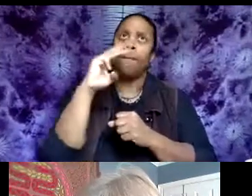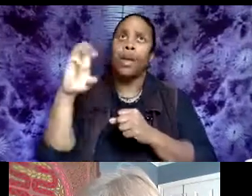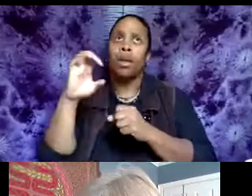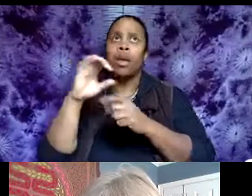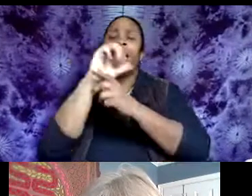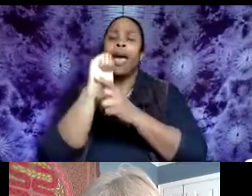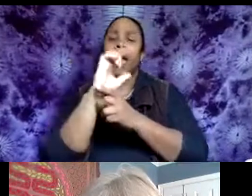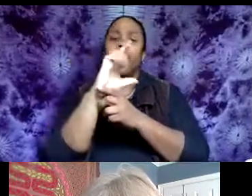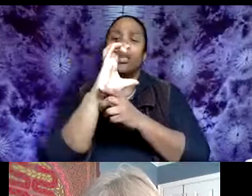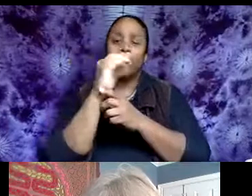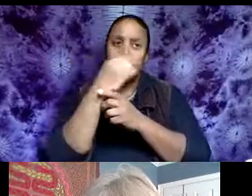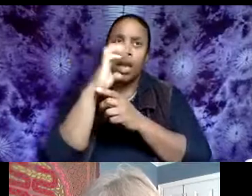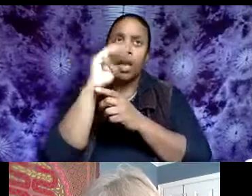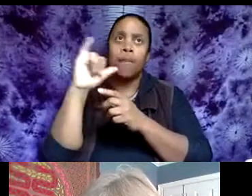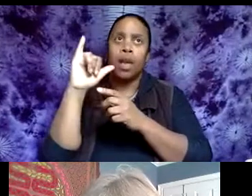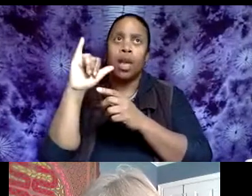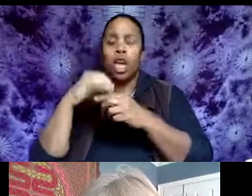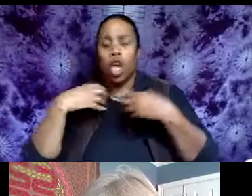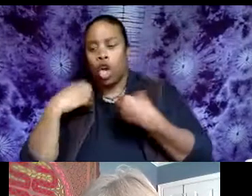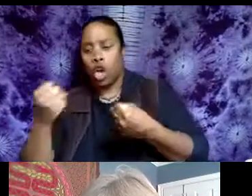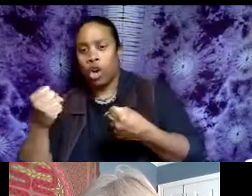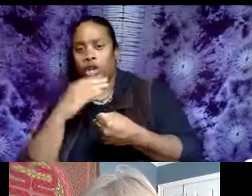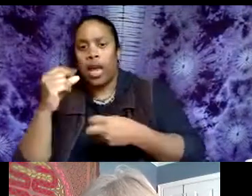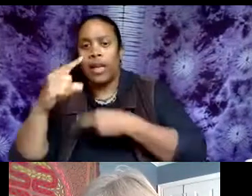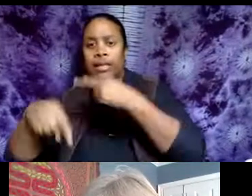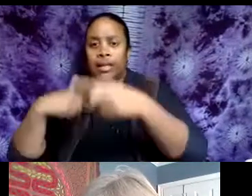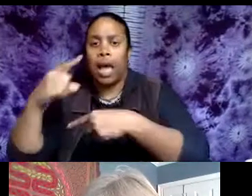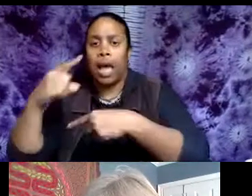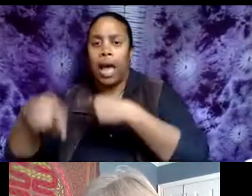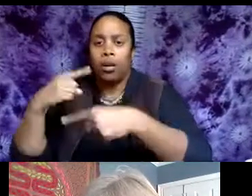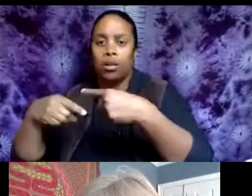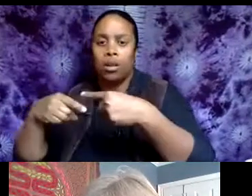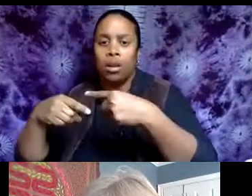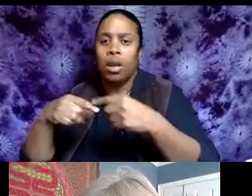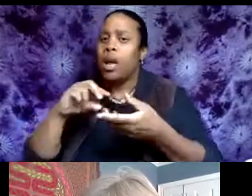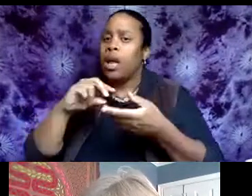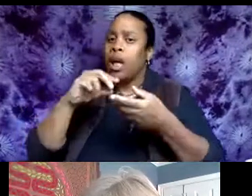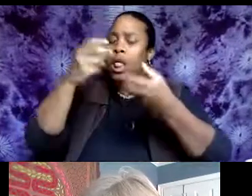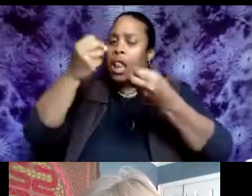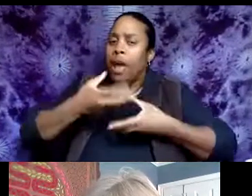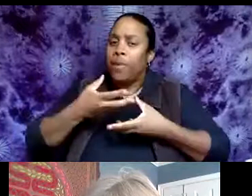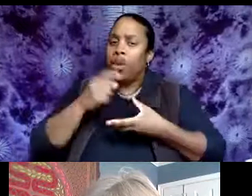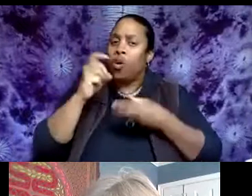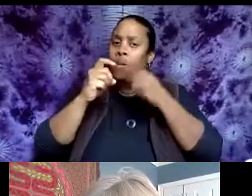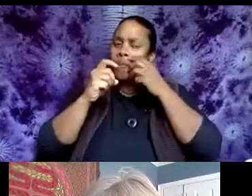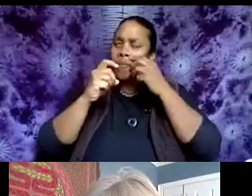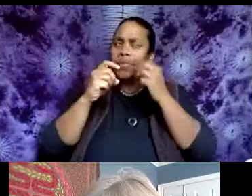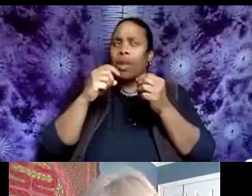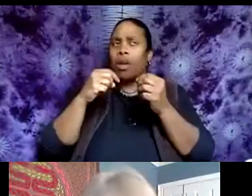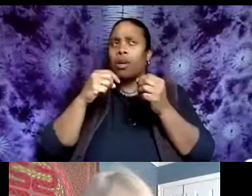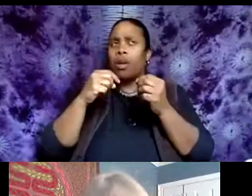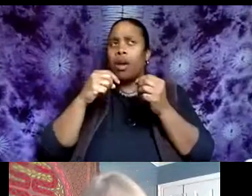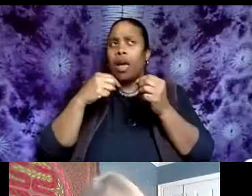is telling you that you have to let go of all the negativity. I get the feeling that you just don't have enough courage